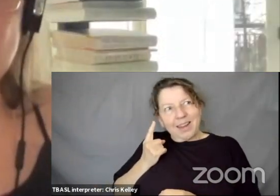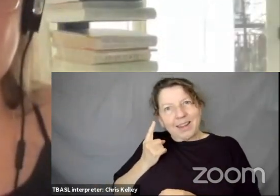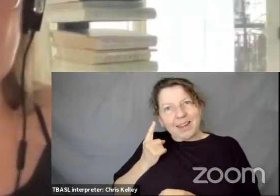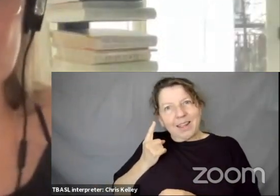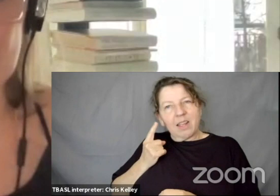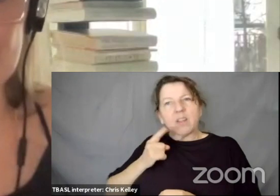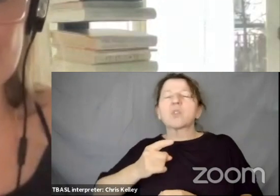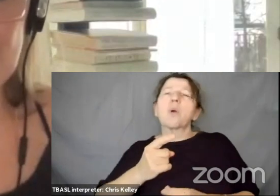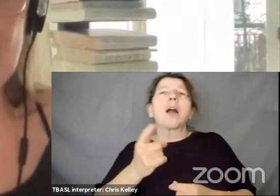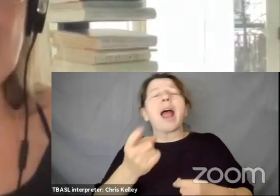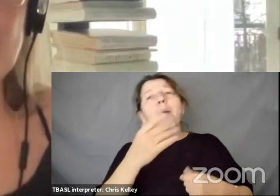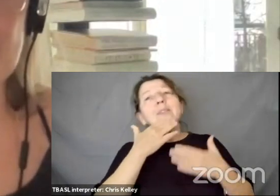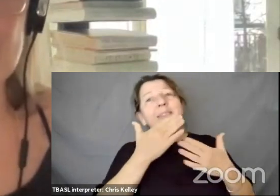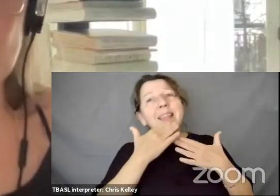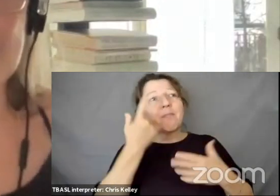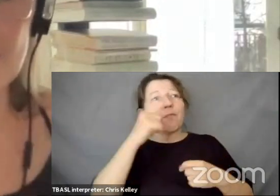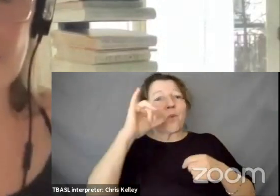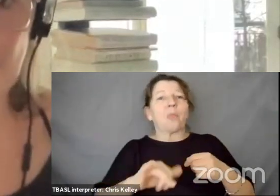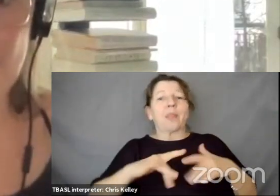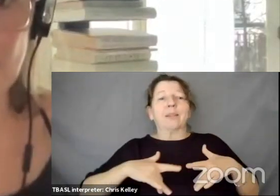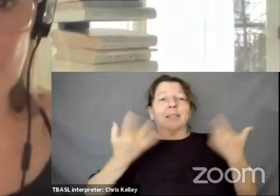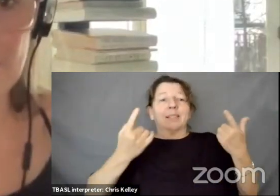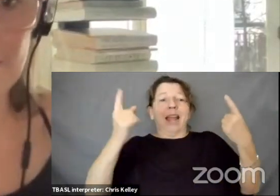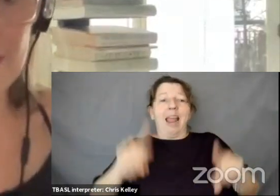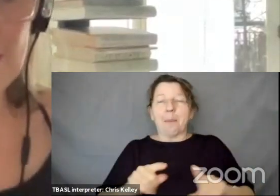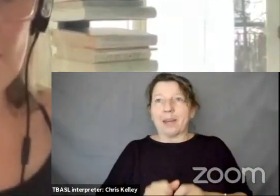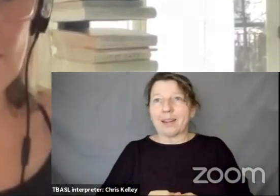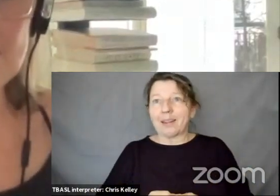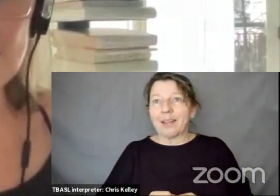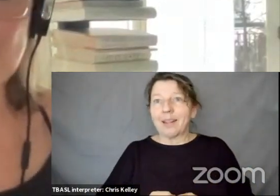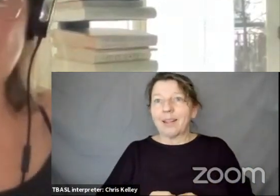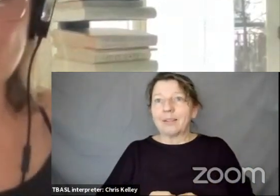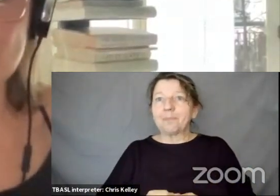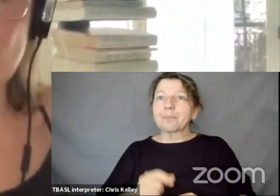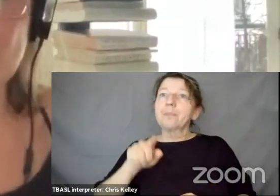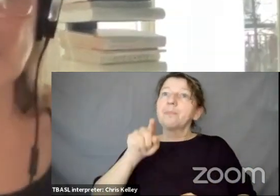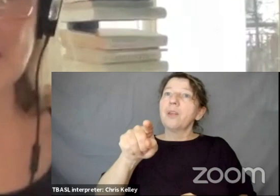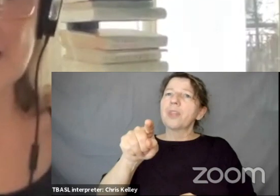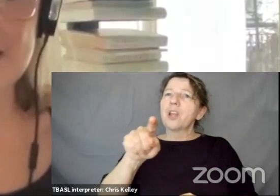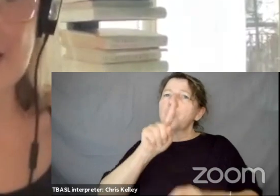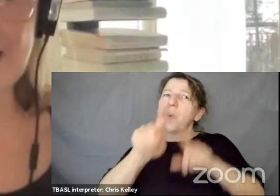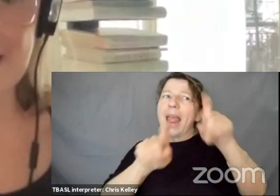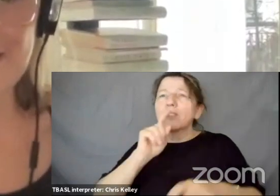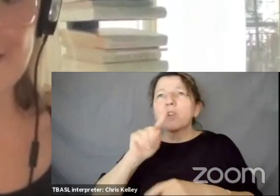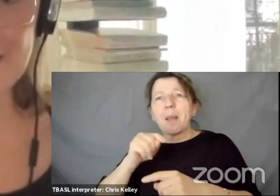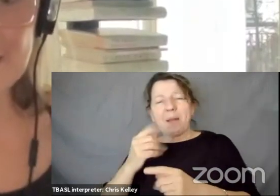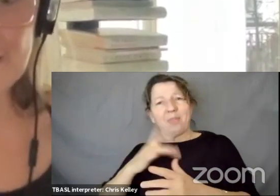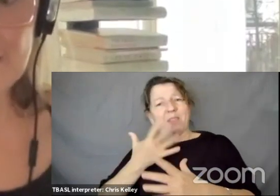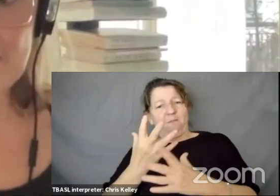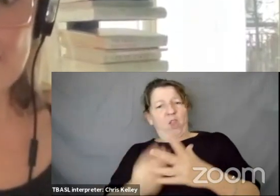that you created, asking these questions about loss. But I do just wonder, in these